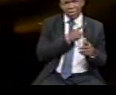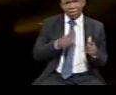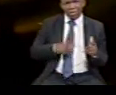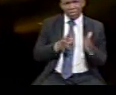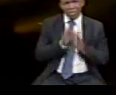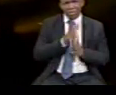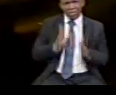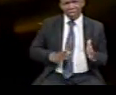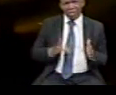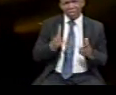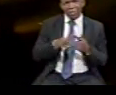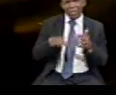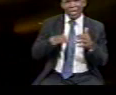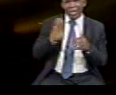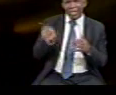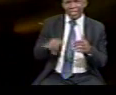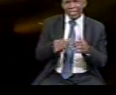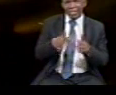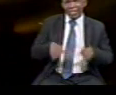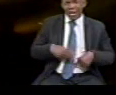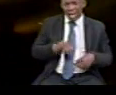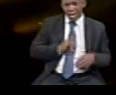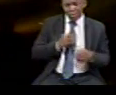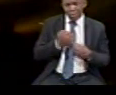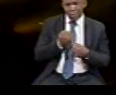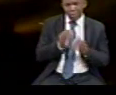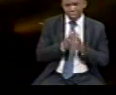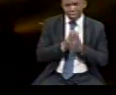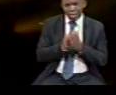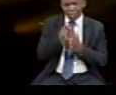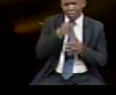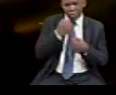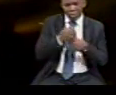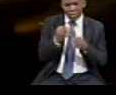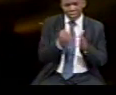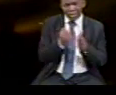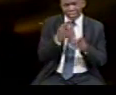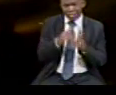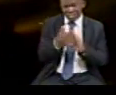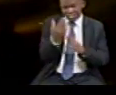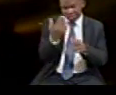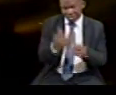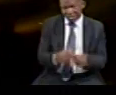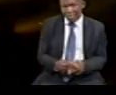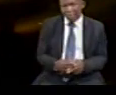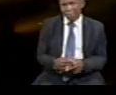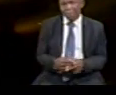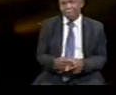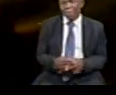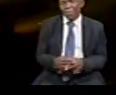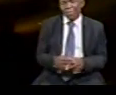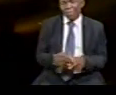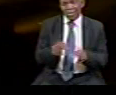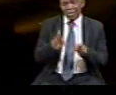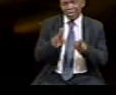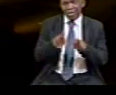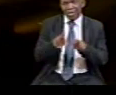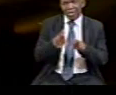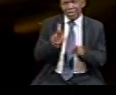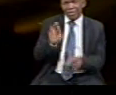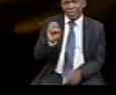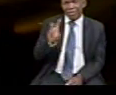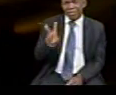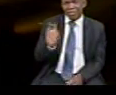life. I pray that you will make it in Jesus' name. And we will make it together in Jesus' name. Revelation chapter 16,